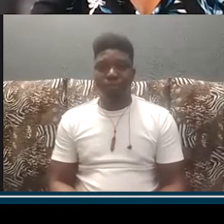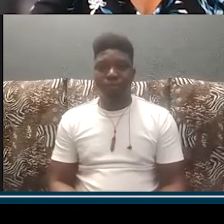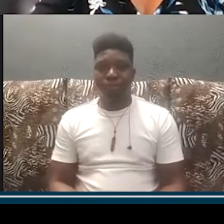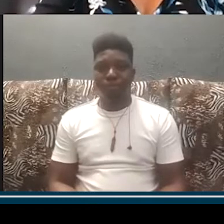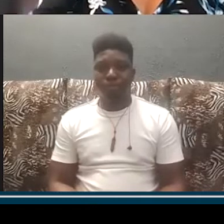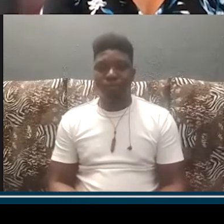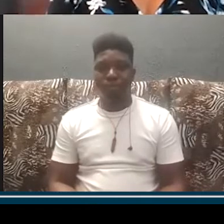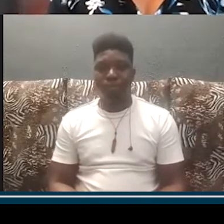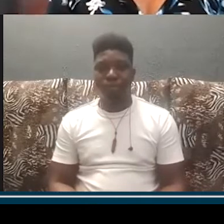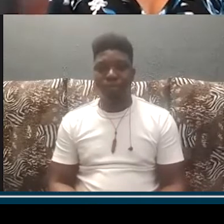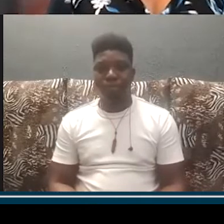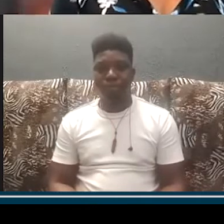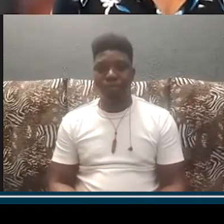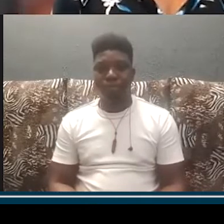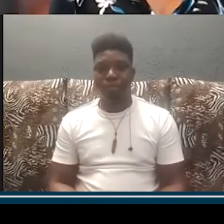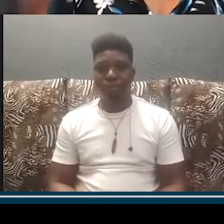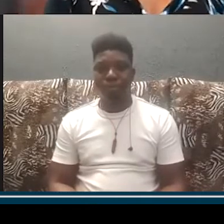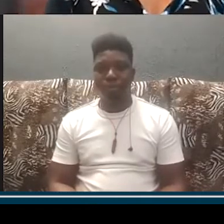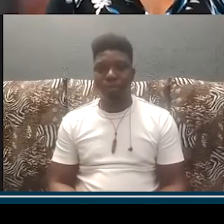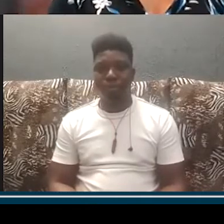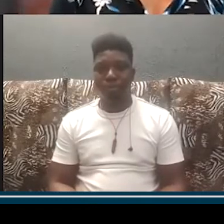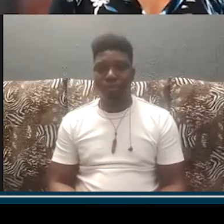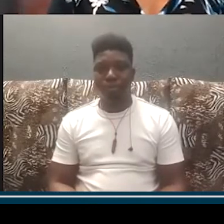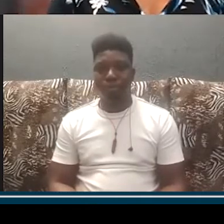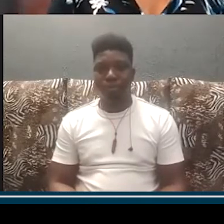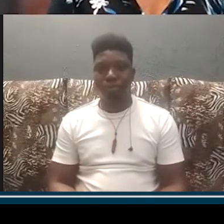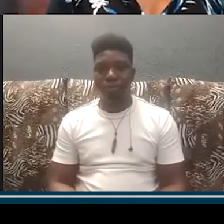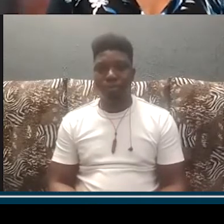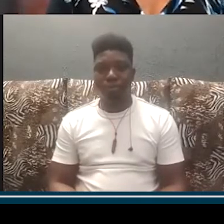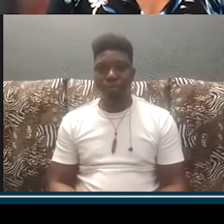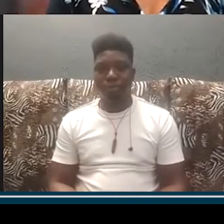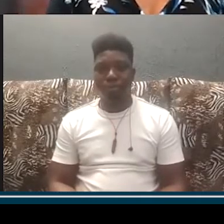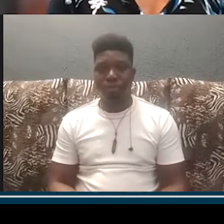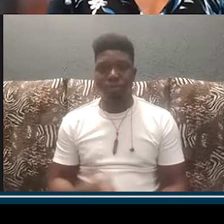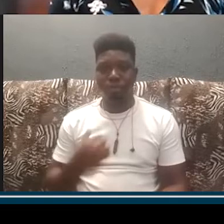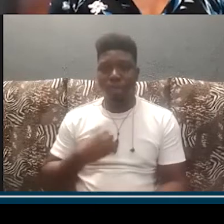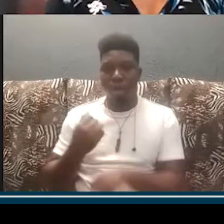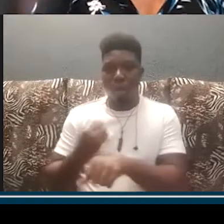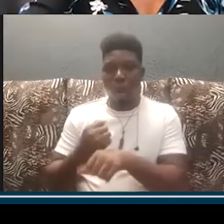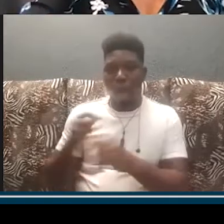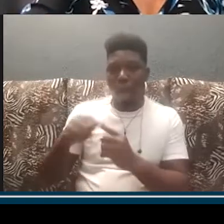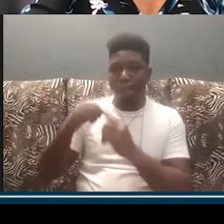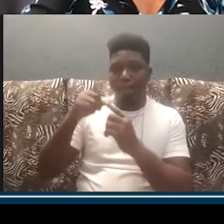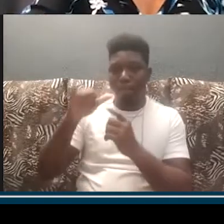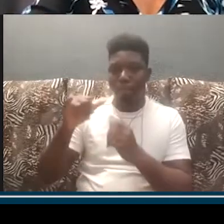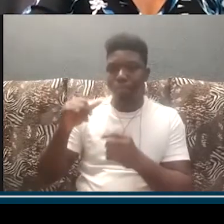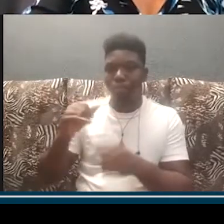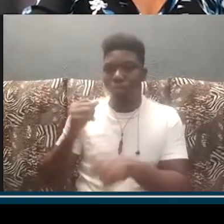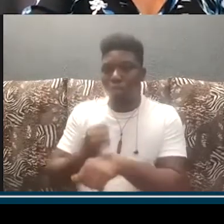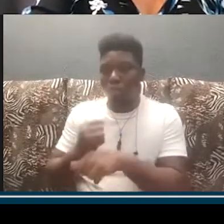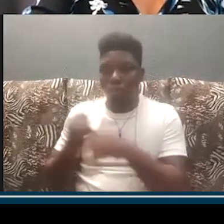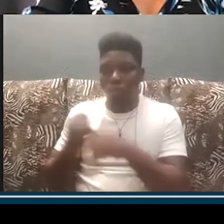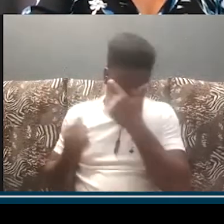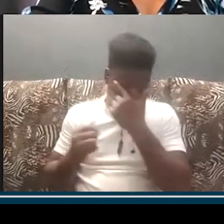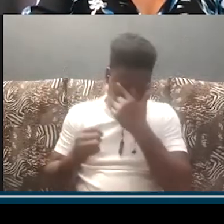in your work, especially this one-to-one work that you do you find that a lot of